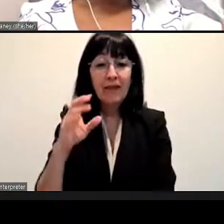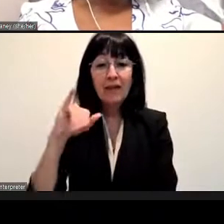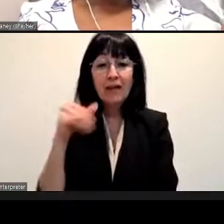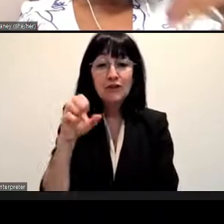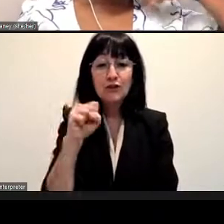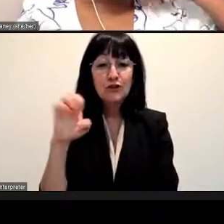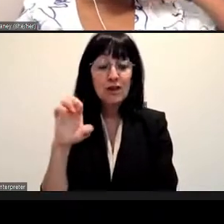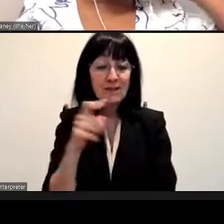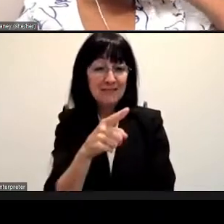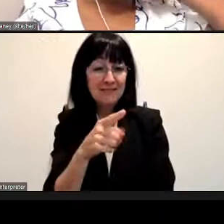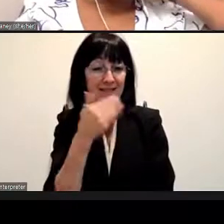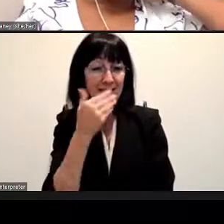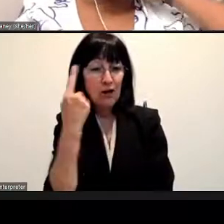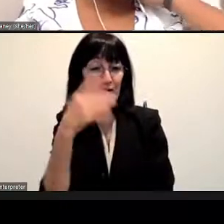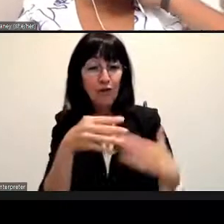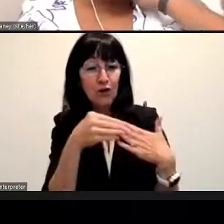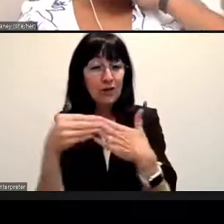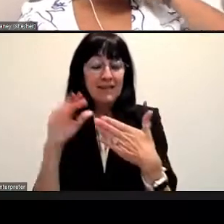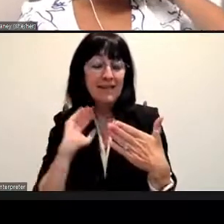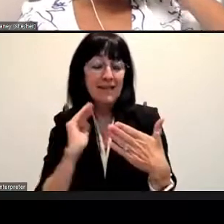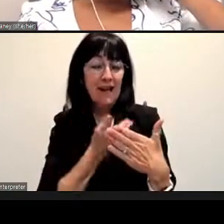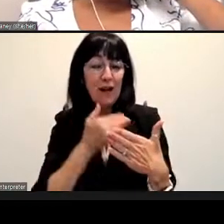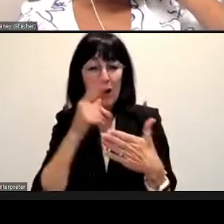wonder if you wanted to talk about why,